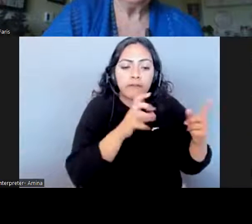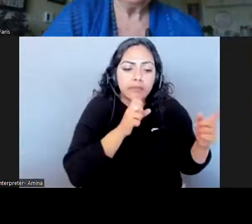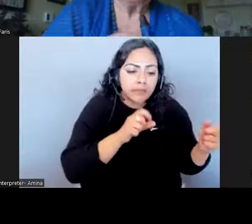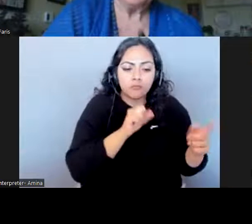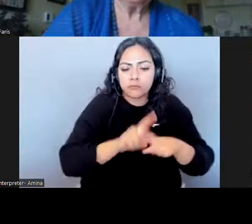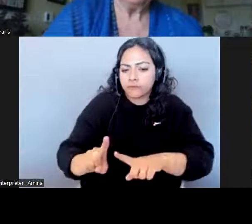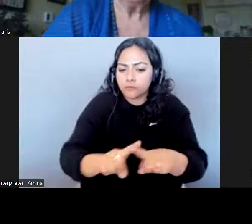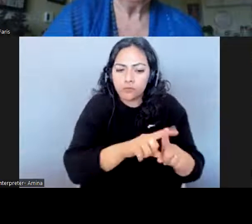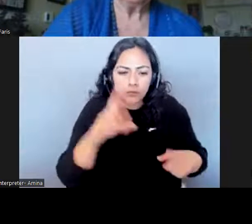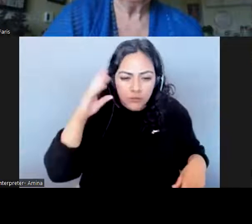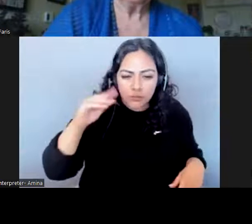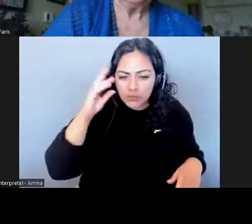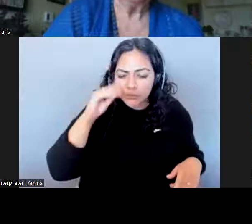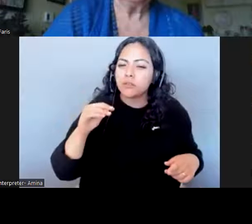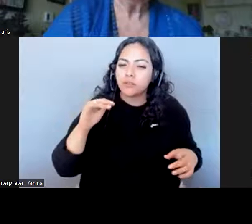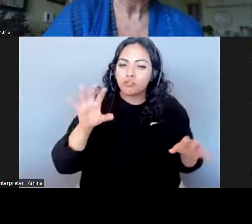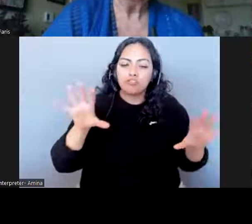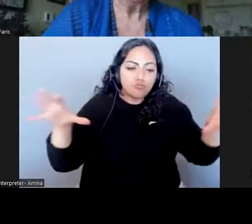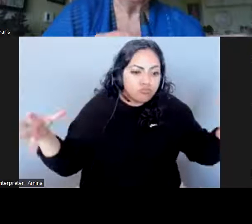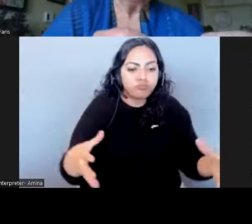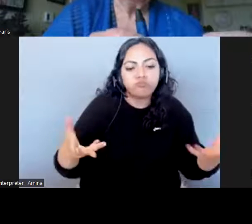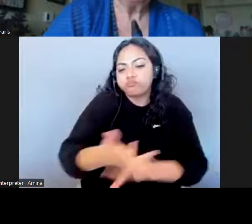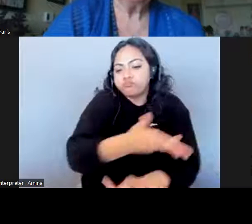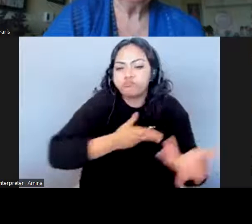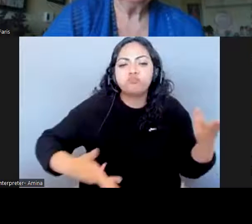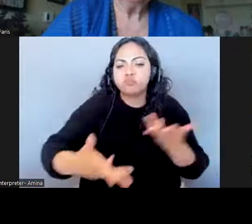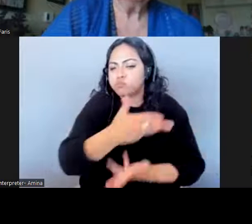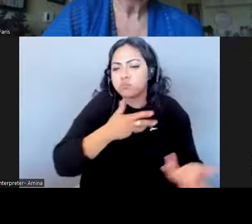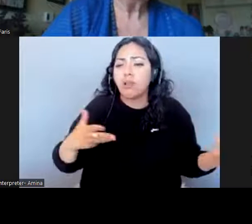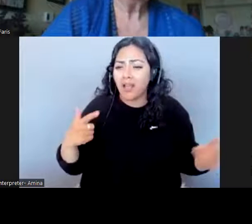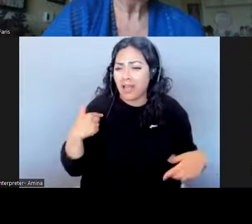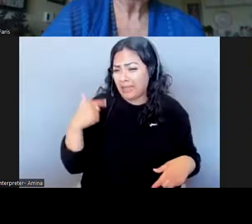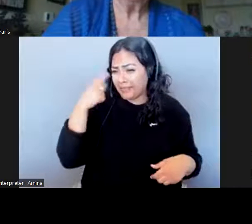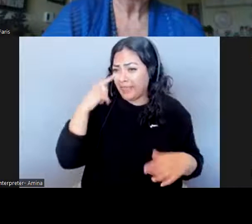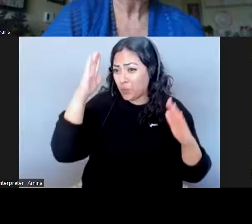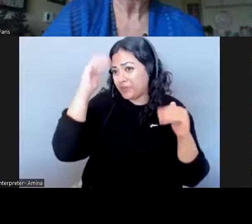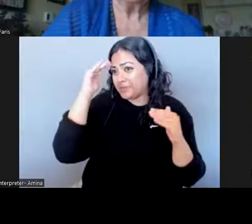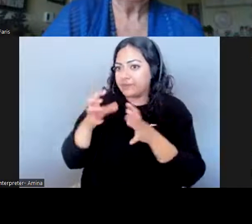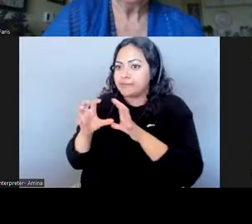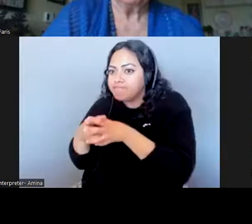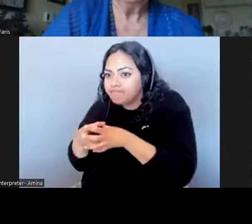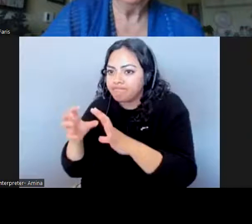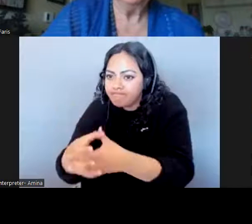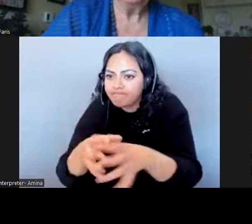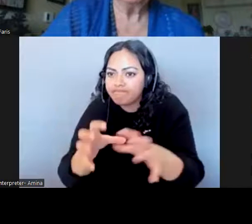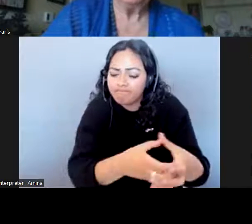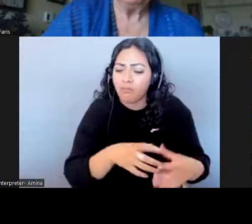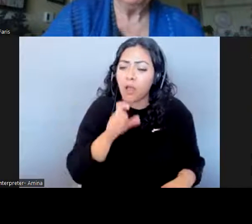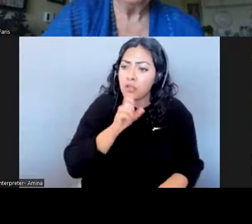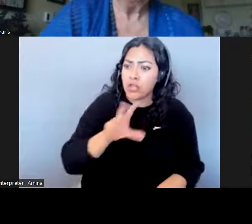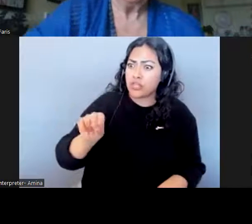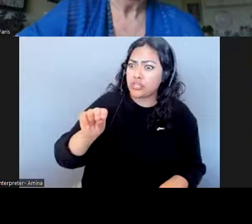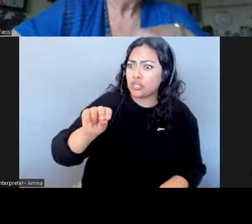think we expect people to be segregated. So maybe we don't expect a 30-year-old to want to belong. So we have to